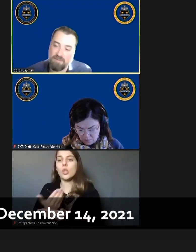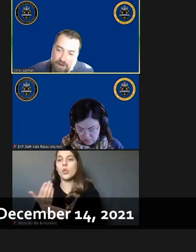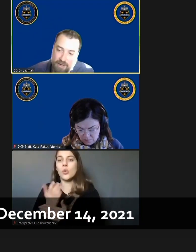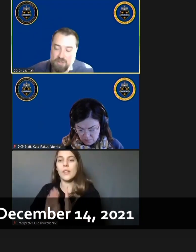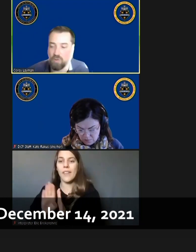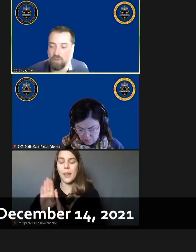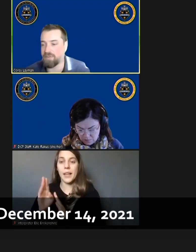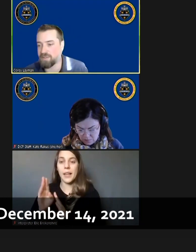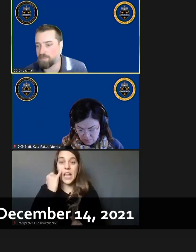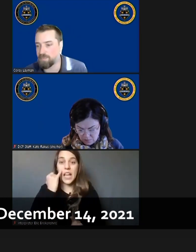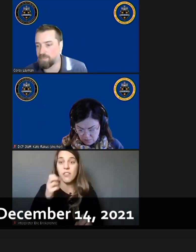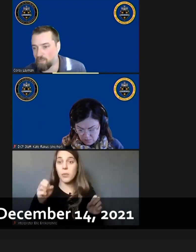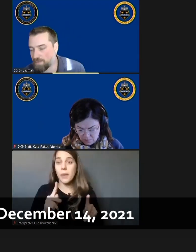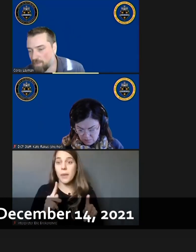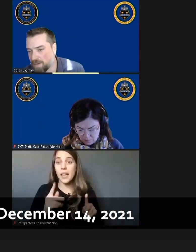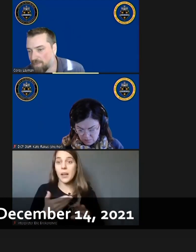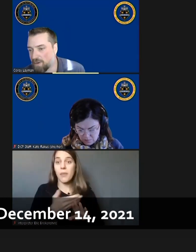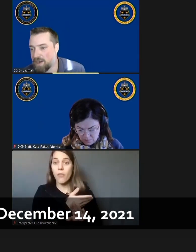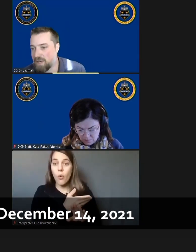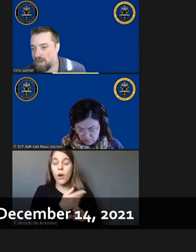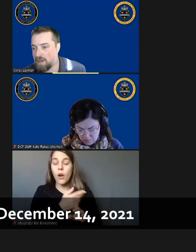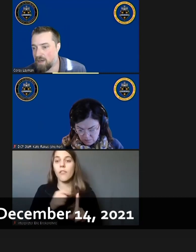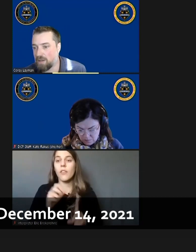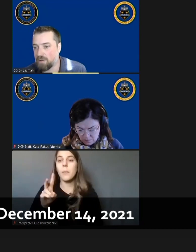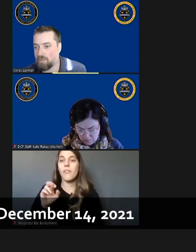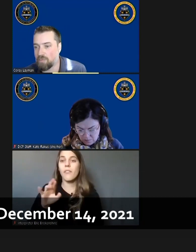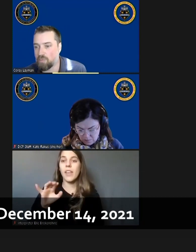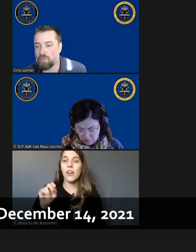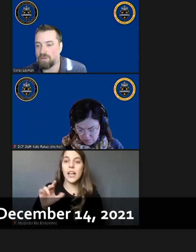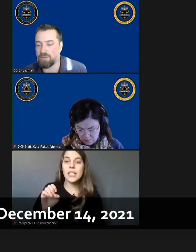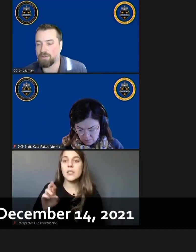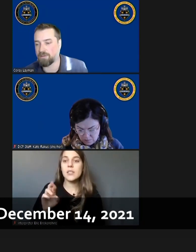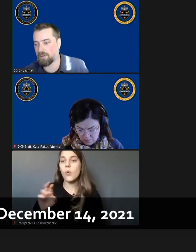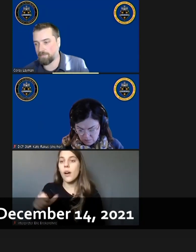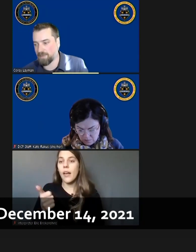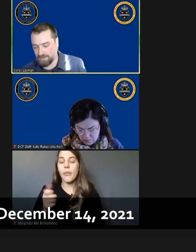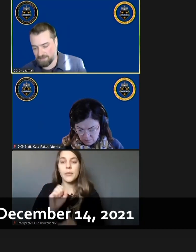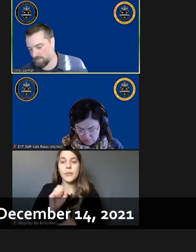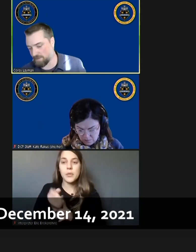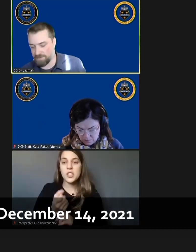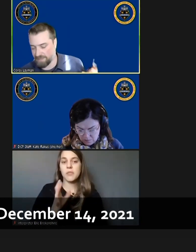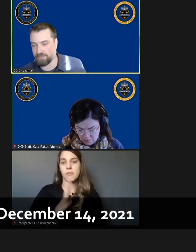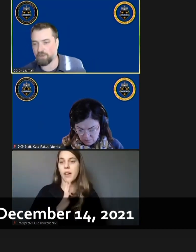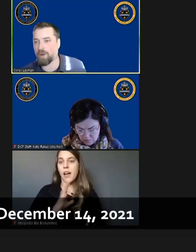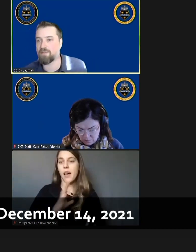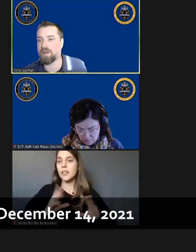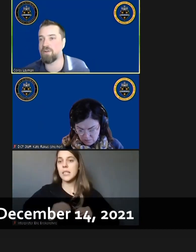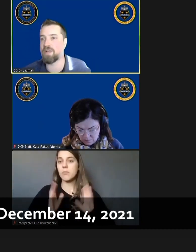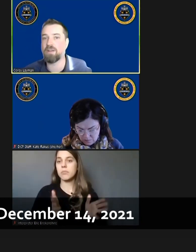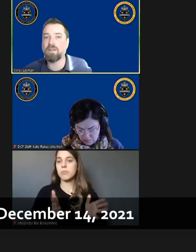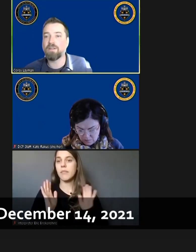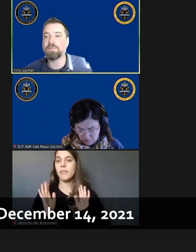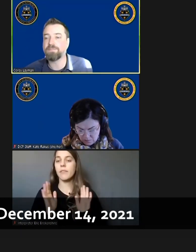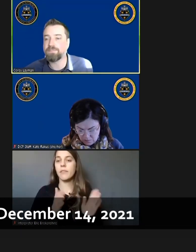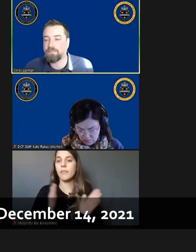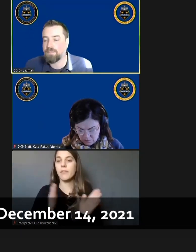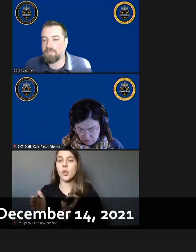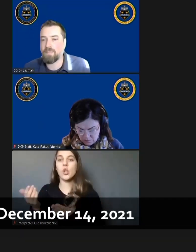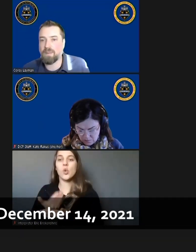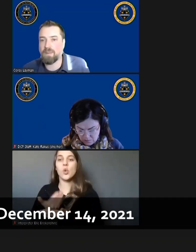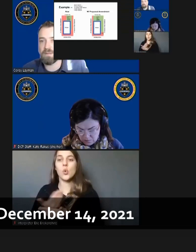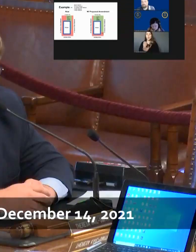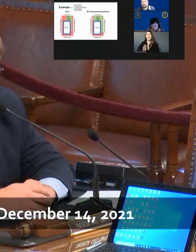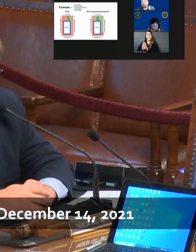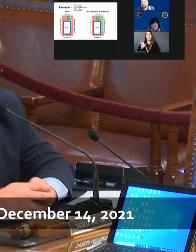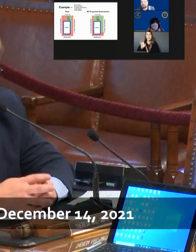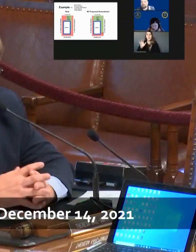a variance or if it was permitted by right, we wouldn't. That's effectively grandfathered in. Okay,